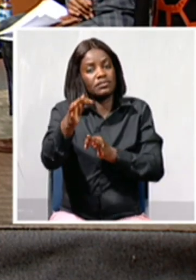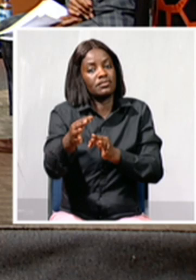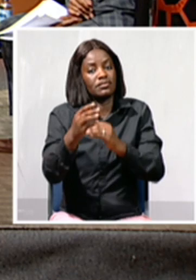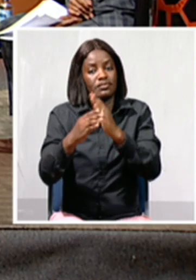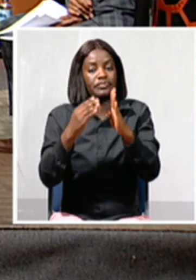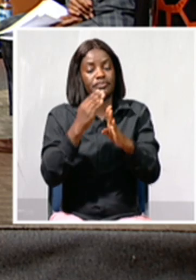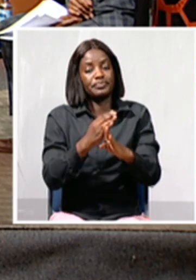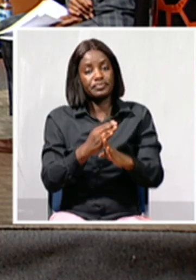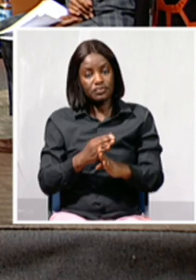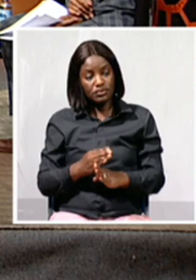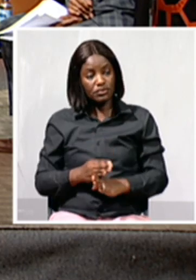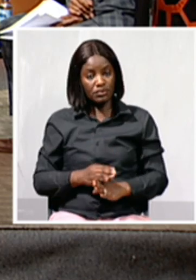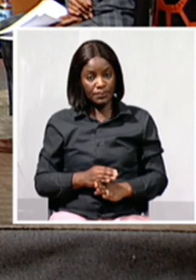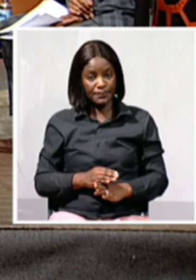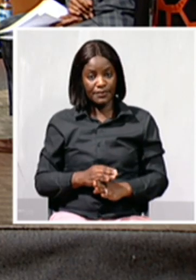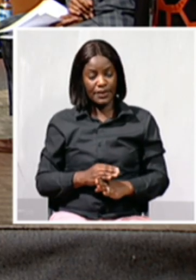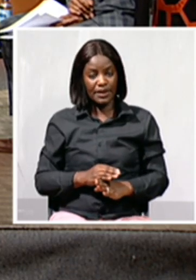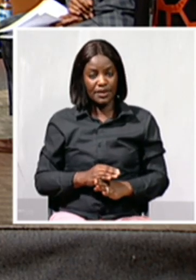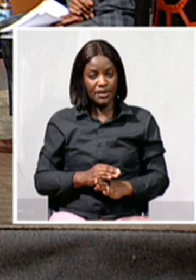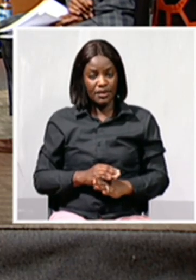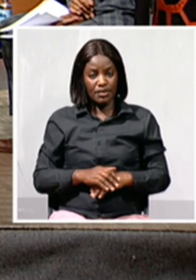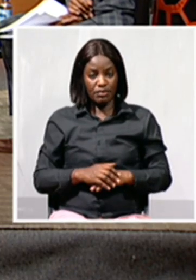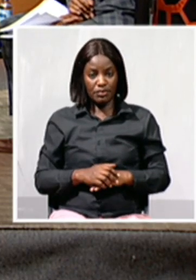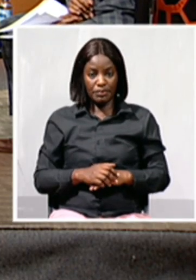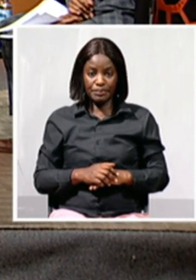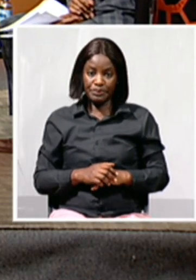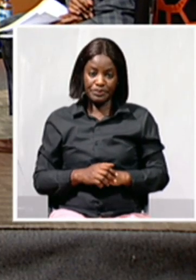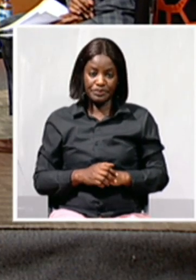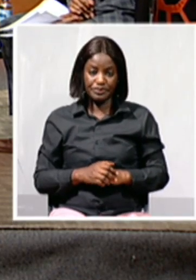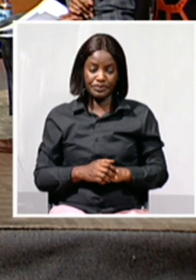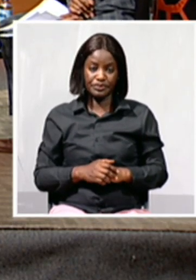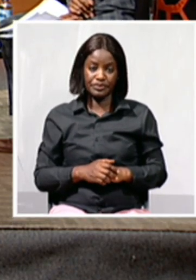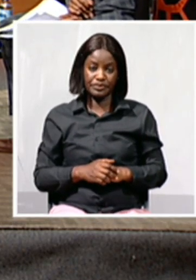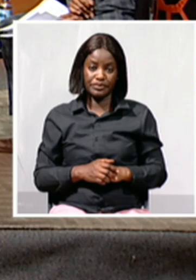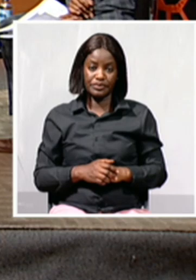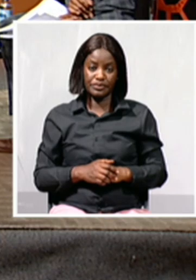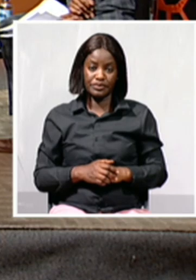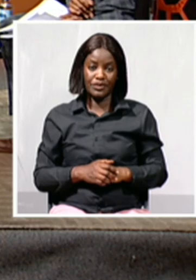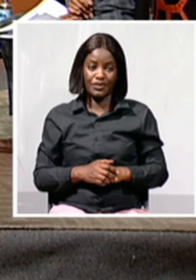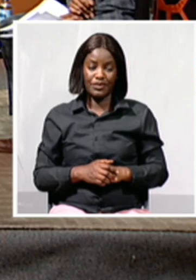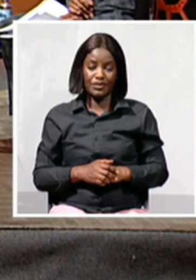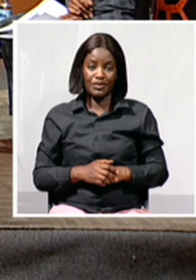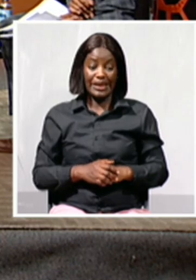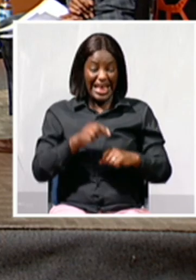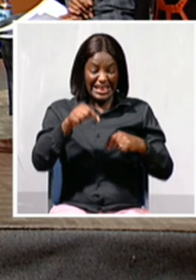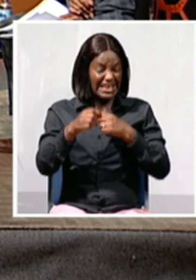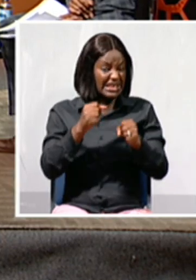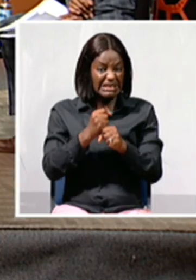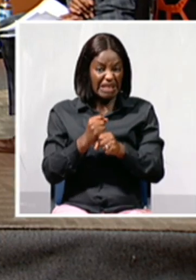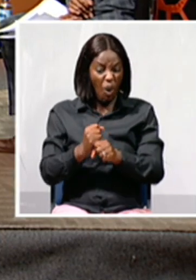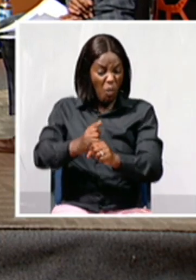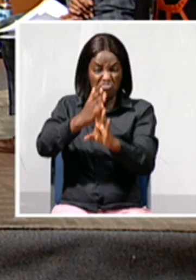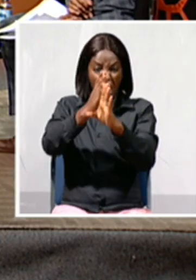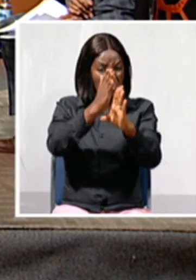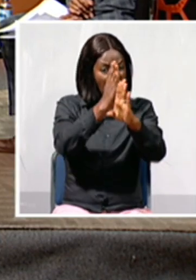it's called an election cycle for a reason. Because I know that they came, look, all fire blazing during this year. But throughout the